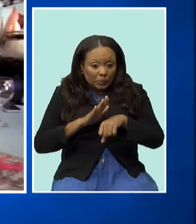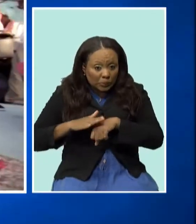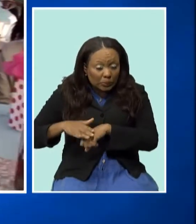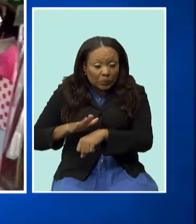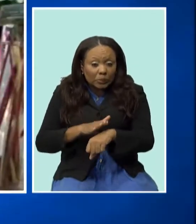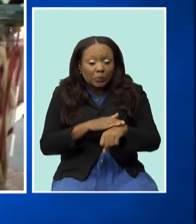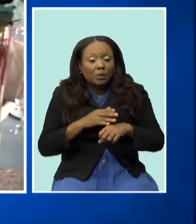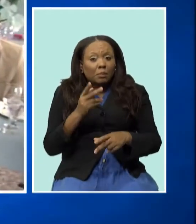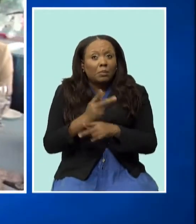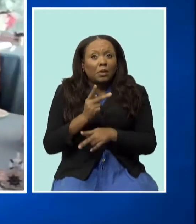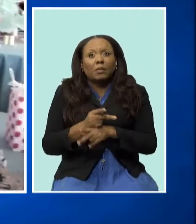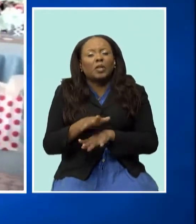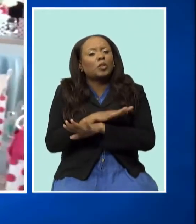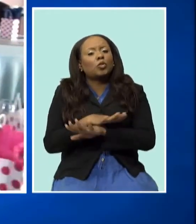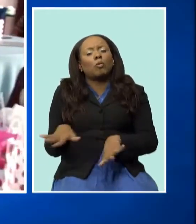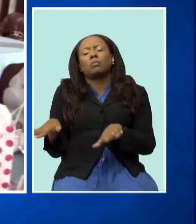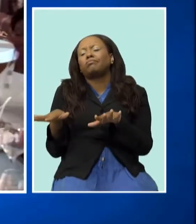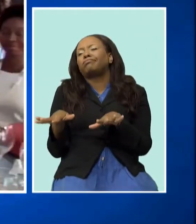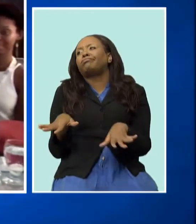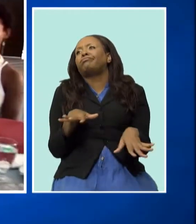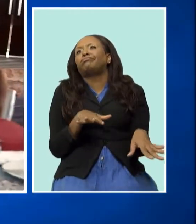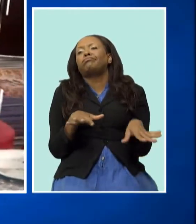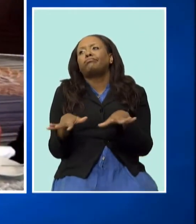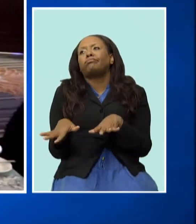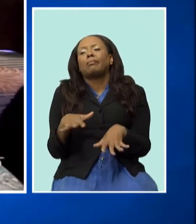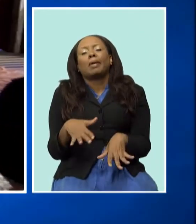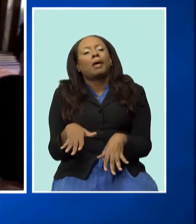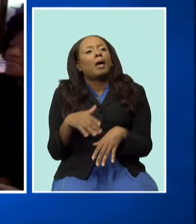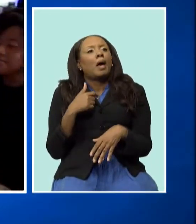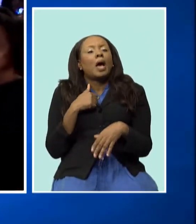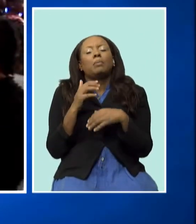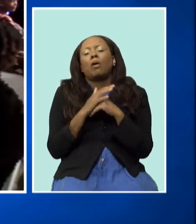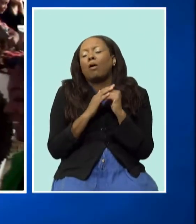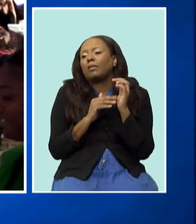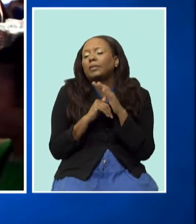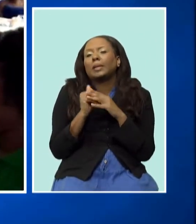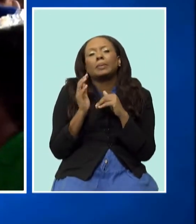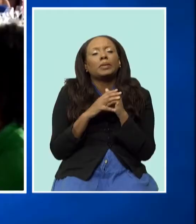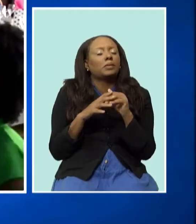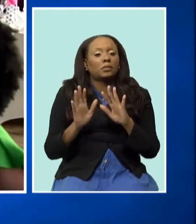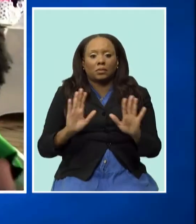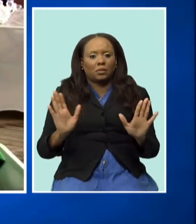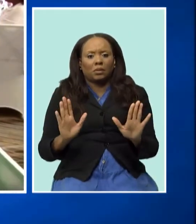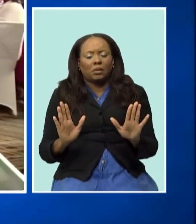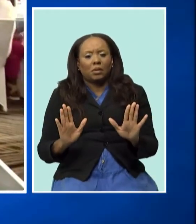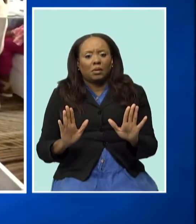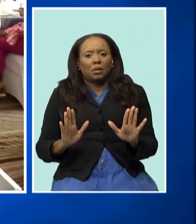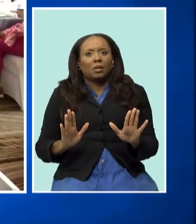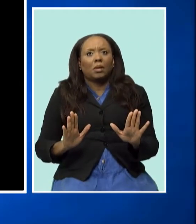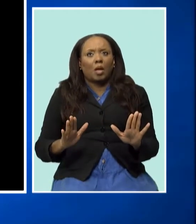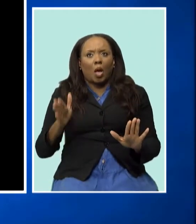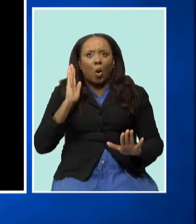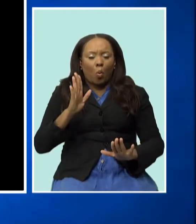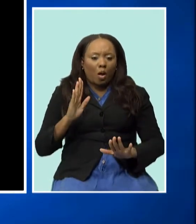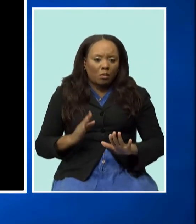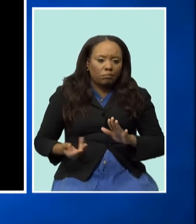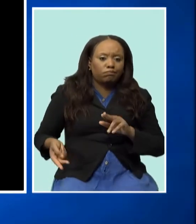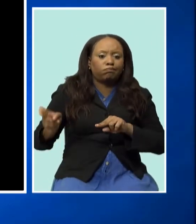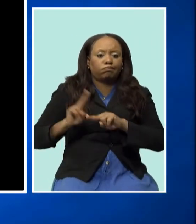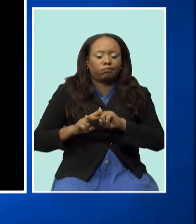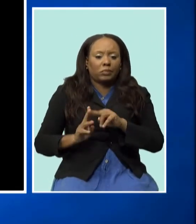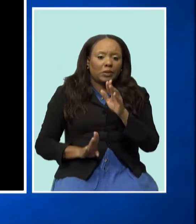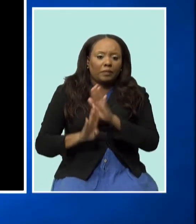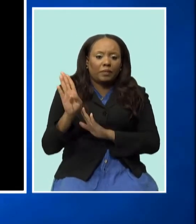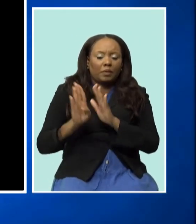comfortable in their current achievements as more is coming to the industry. A life sciences hub within the Caribbean, and in that